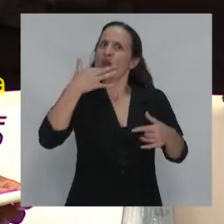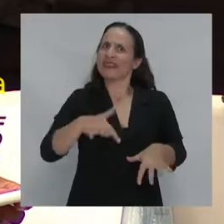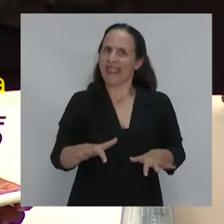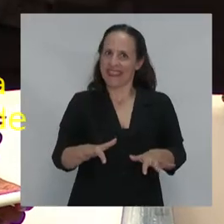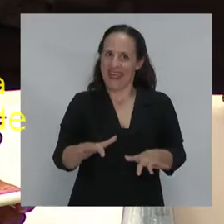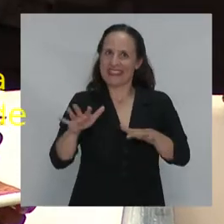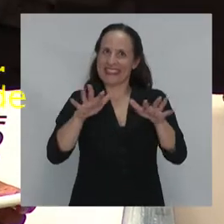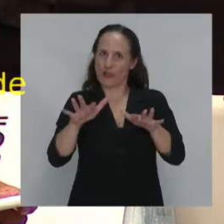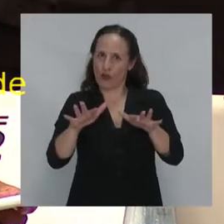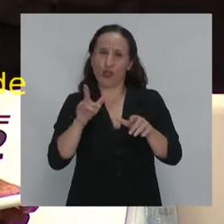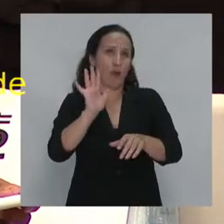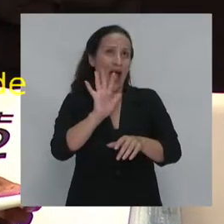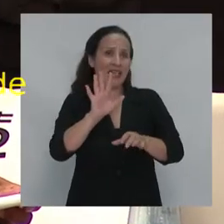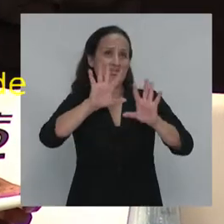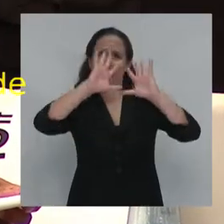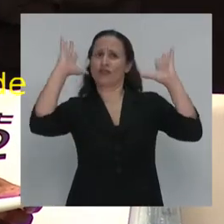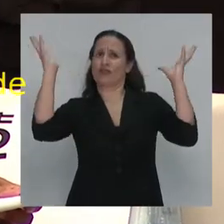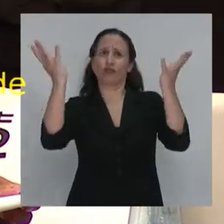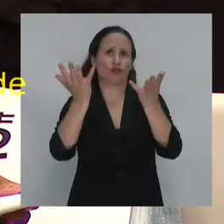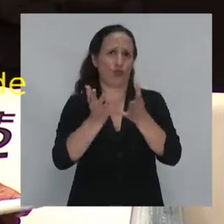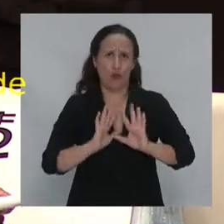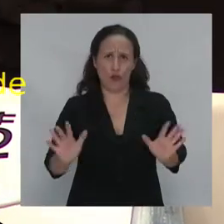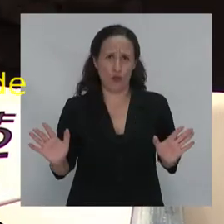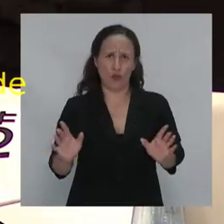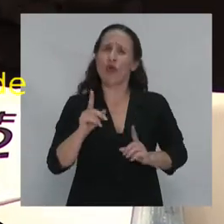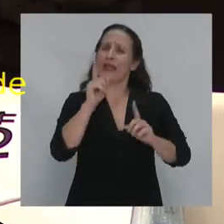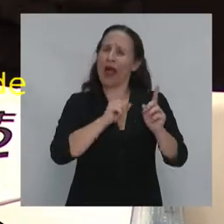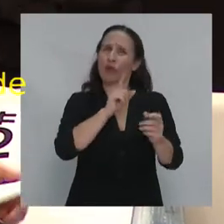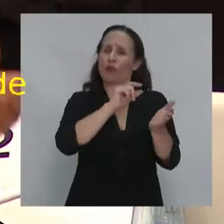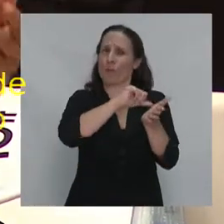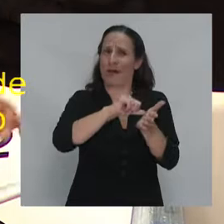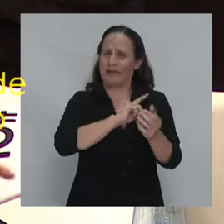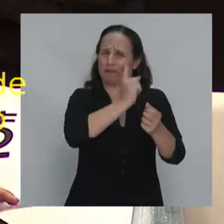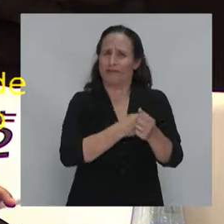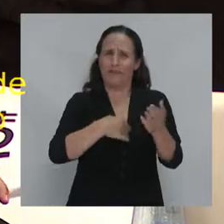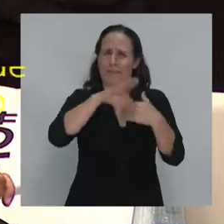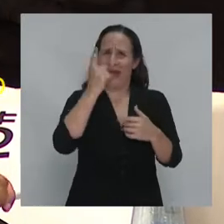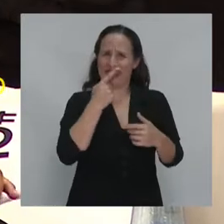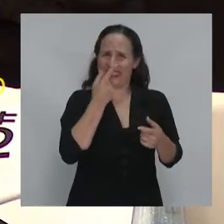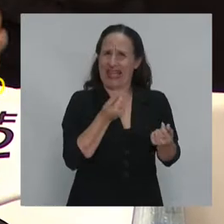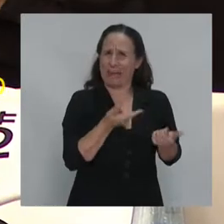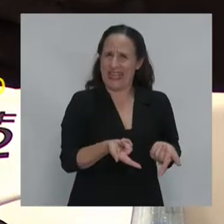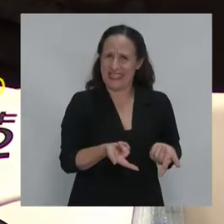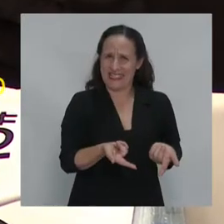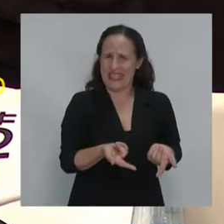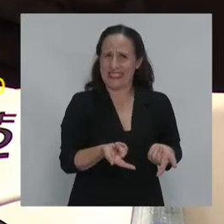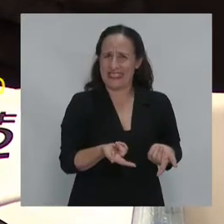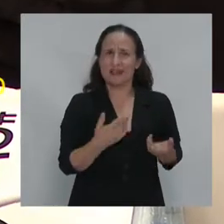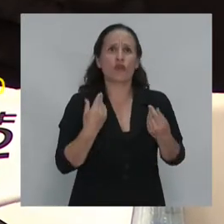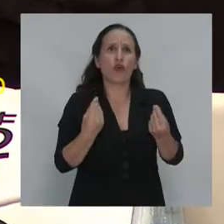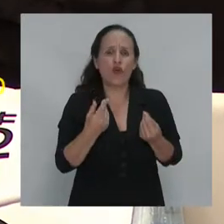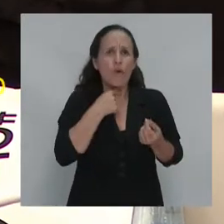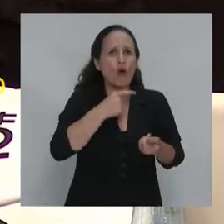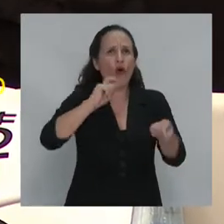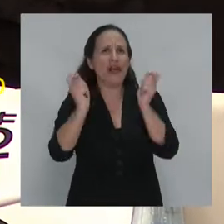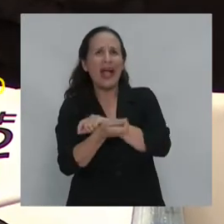in advanced capitalism so how do you do this without triggering that reaction and